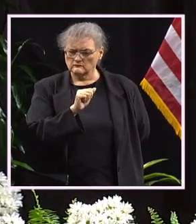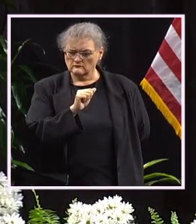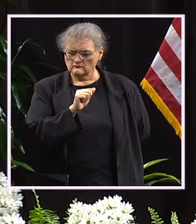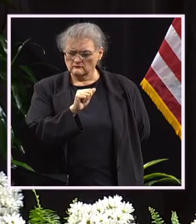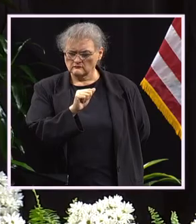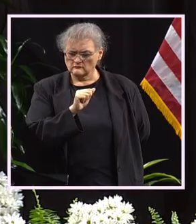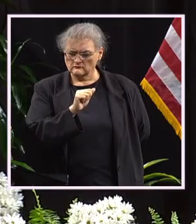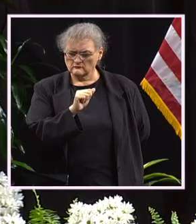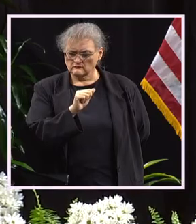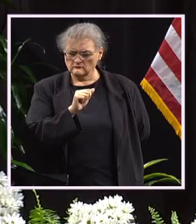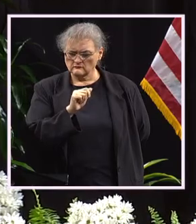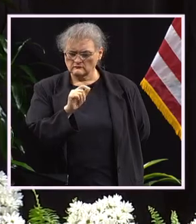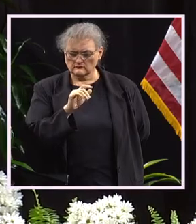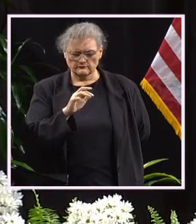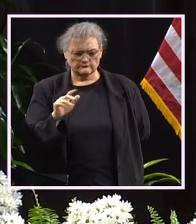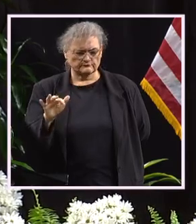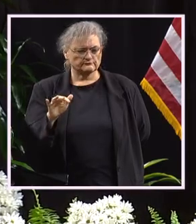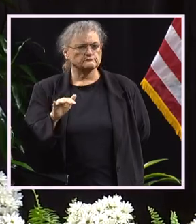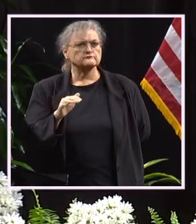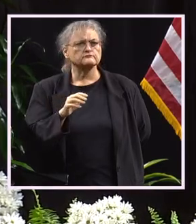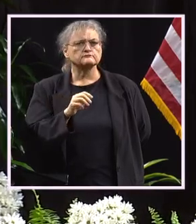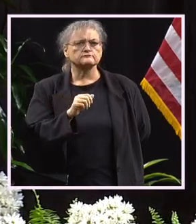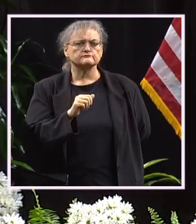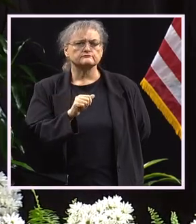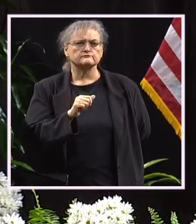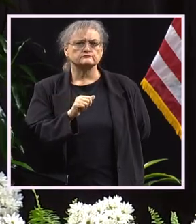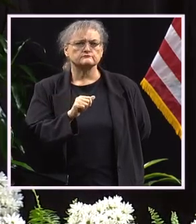Abdul Muiz O. Atanda.